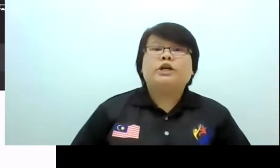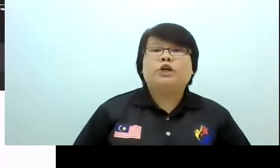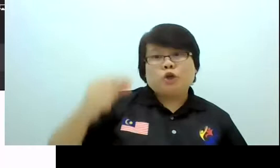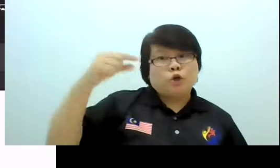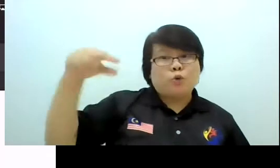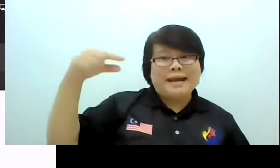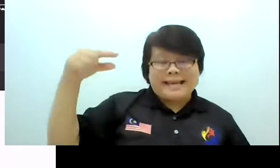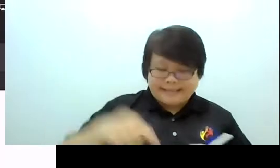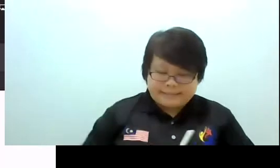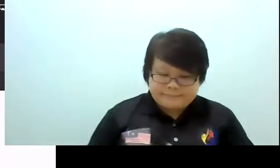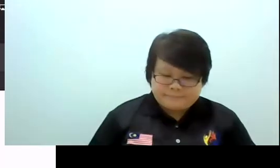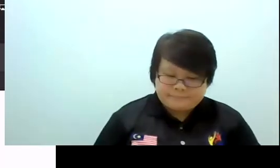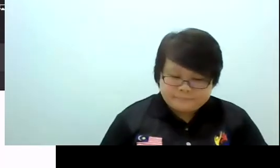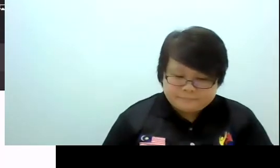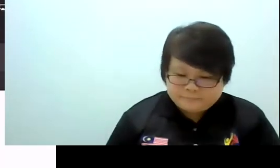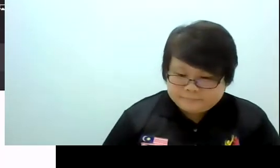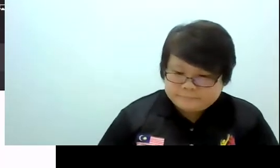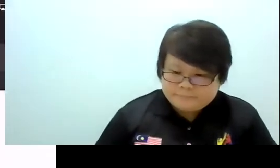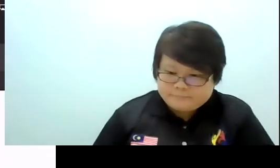It's green.